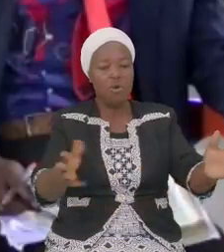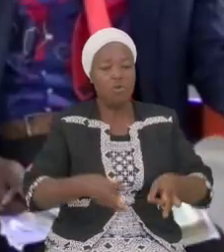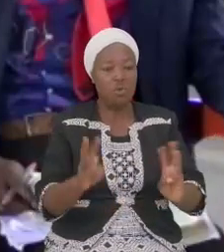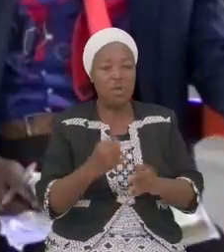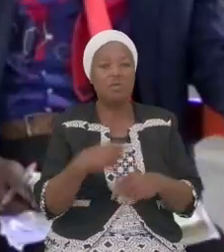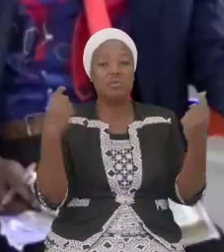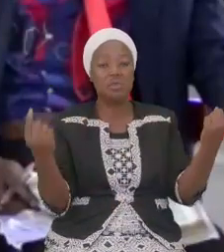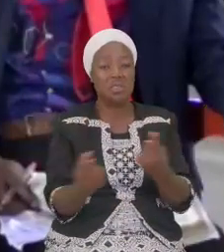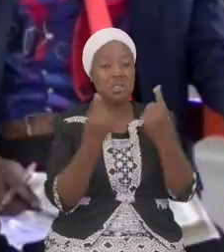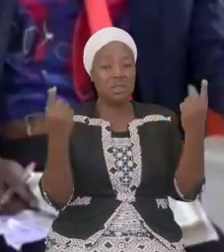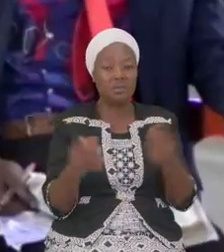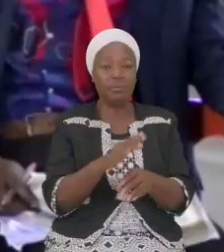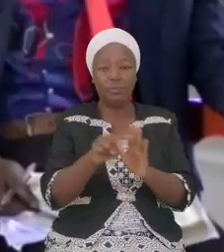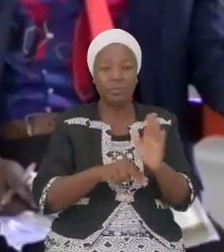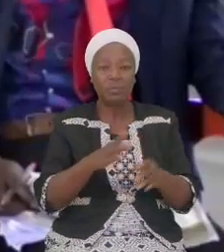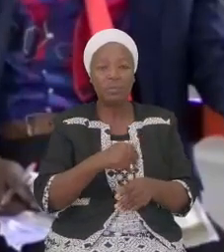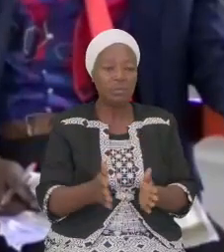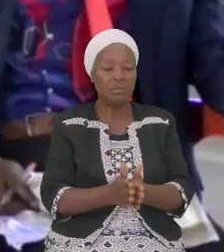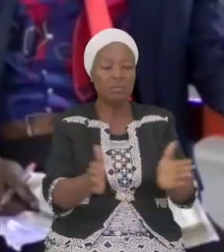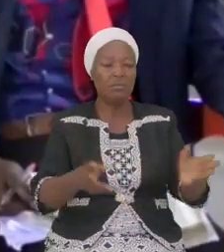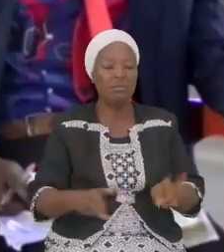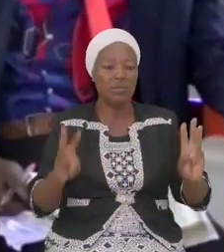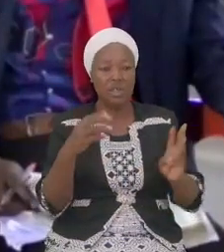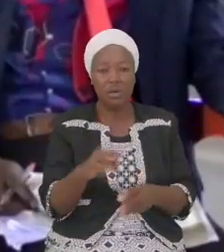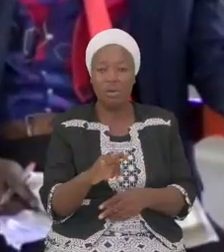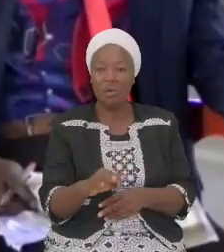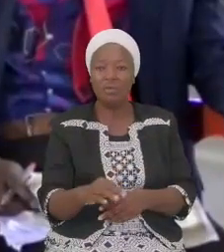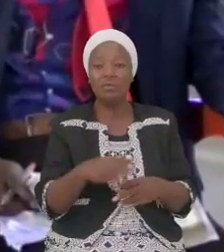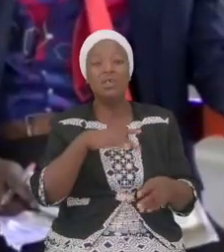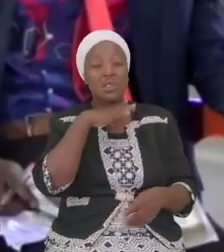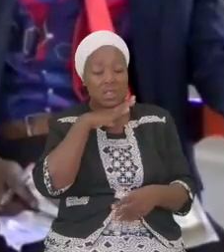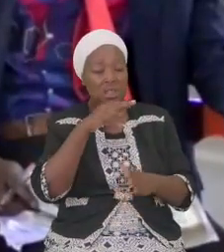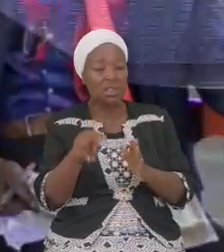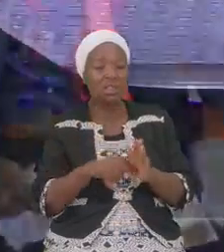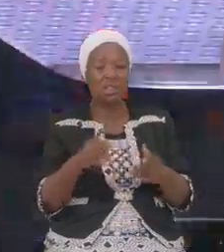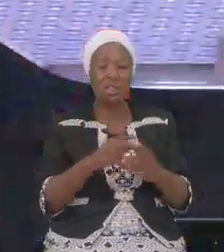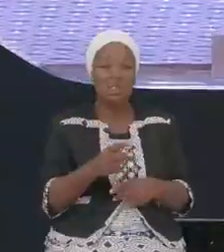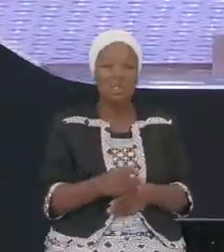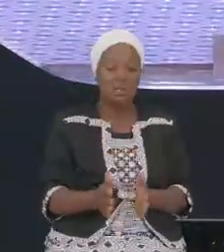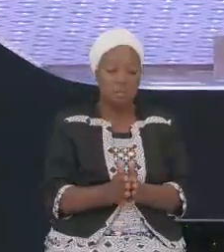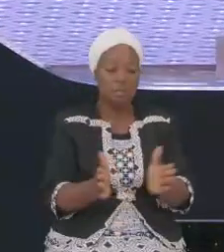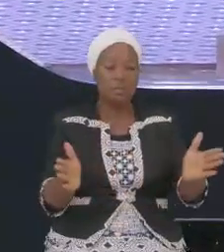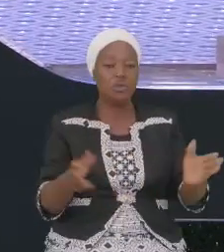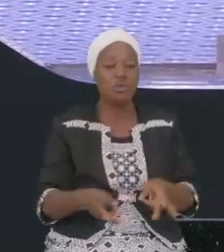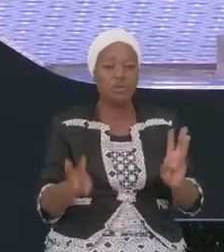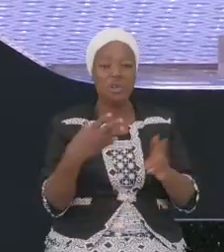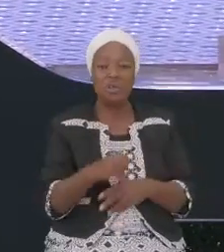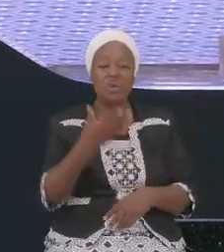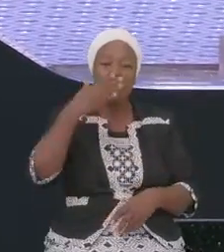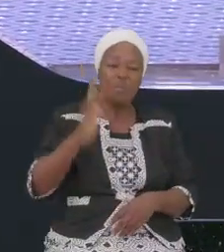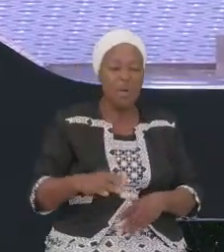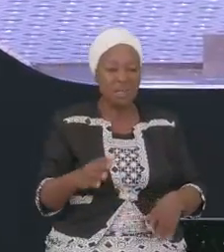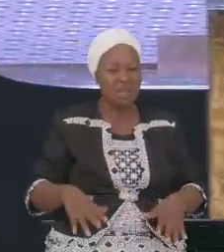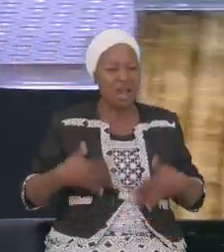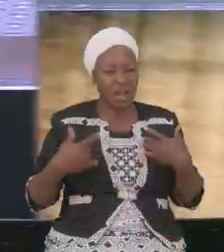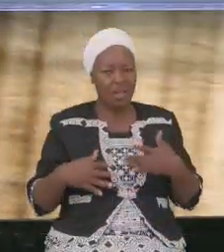in the broad way of depravity, in the broad way of license, doing whatever they